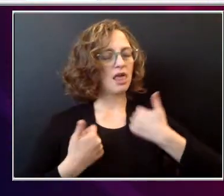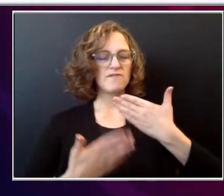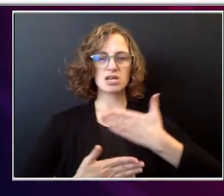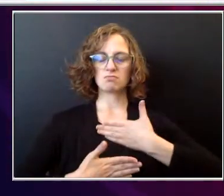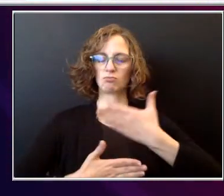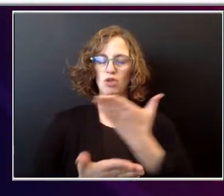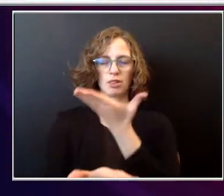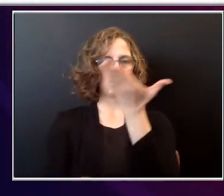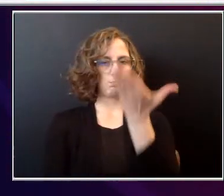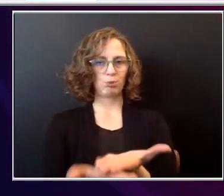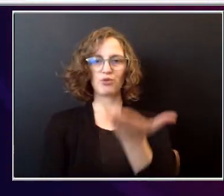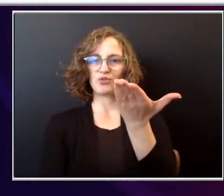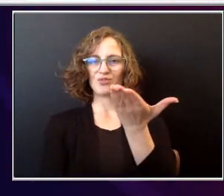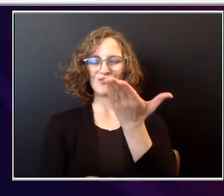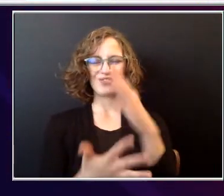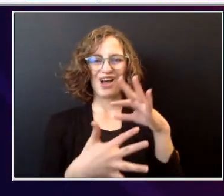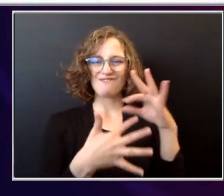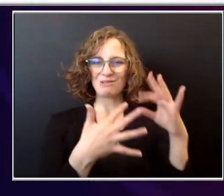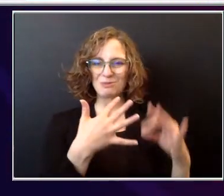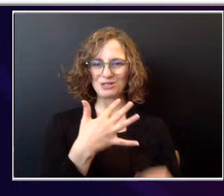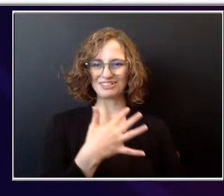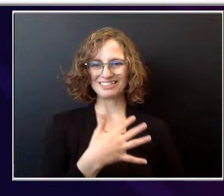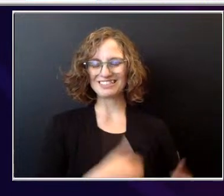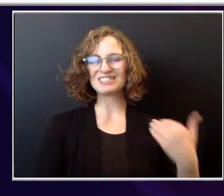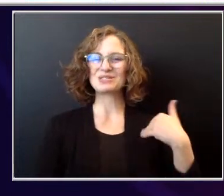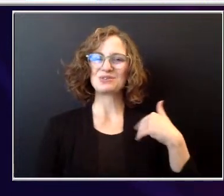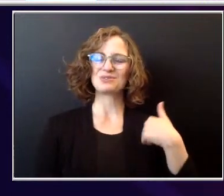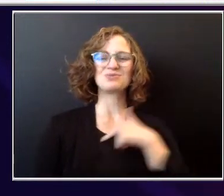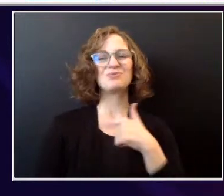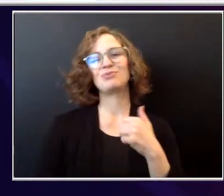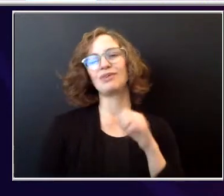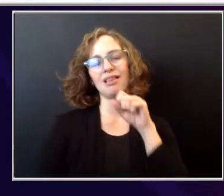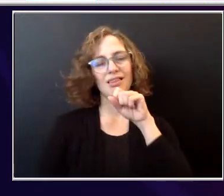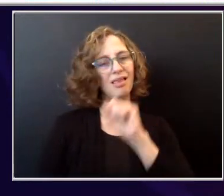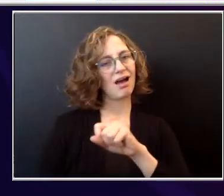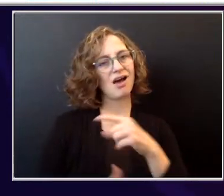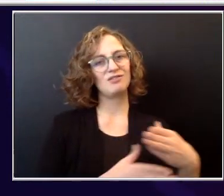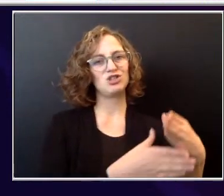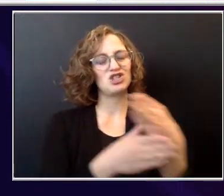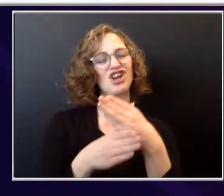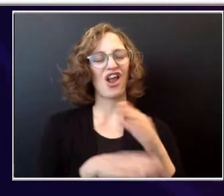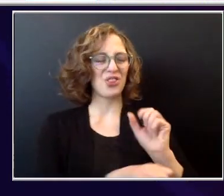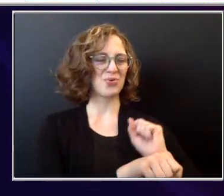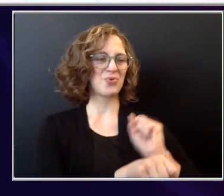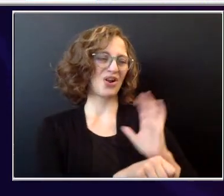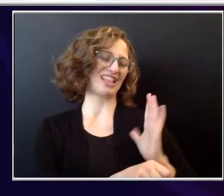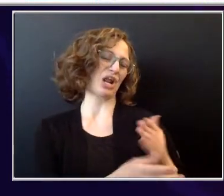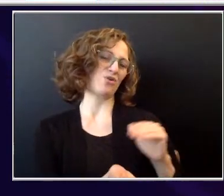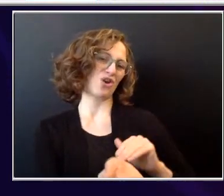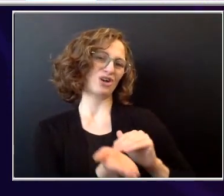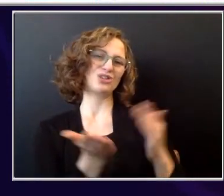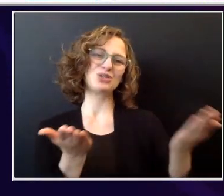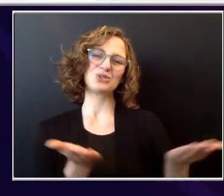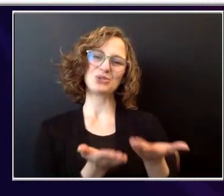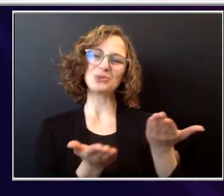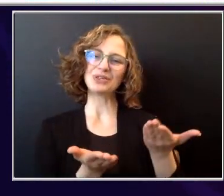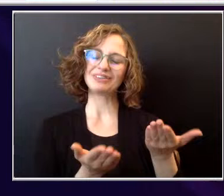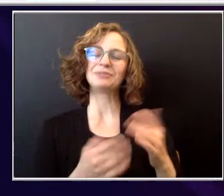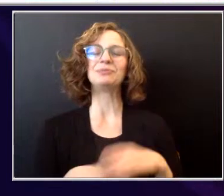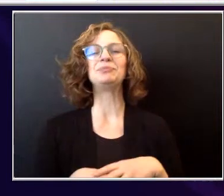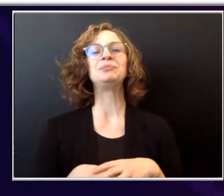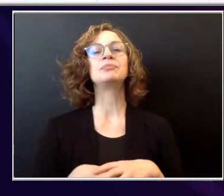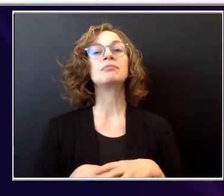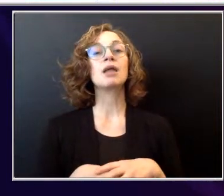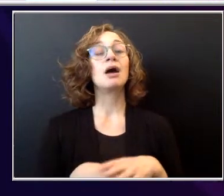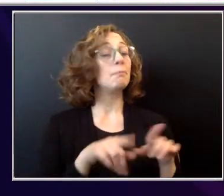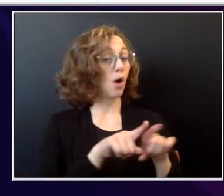we have, and we love sharing all the work that our healthcare providers do here in these hospital walls of the health system. Something else we love doing,